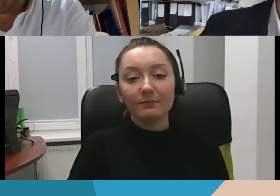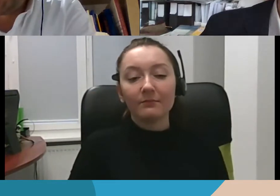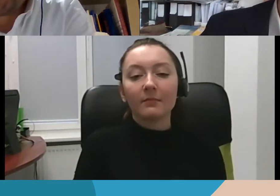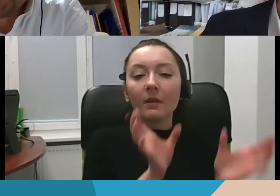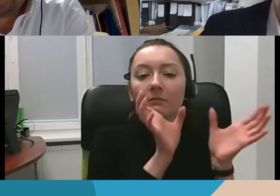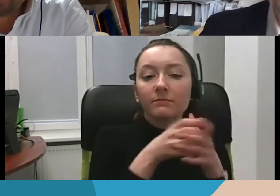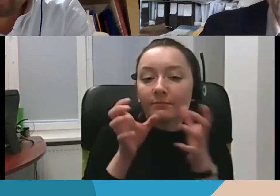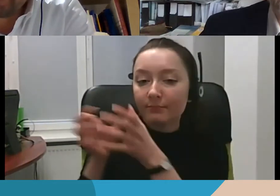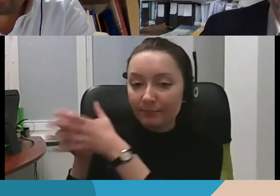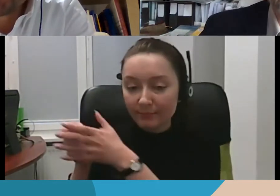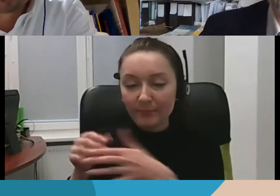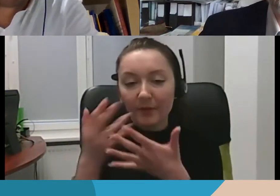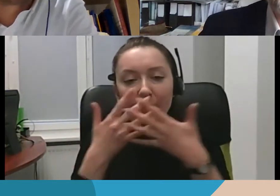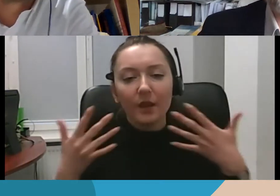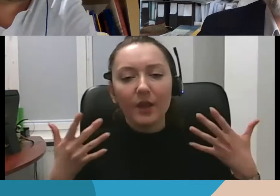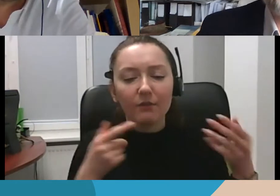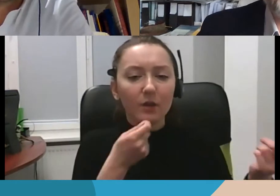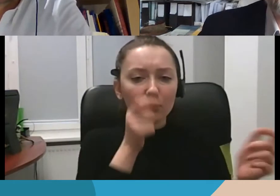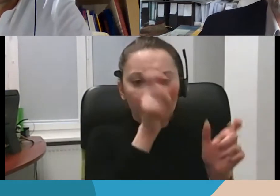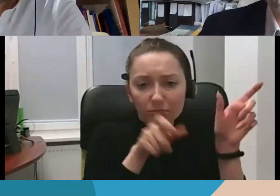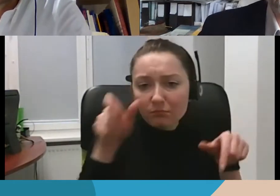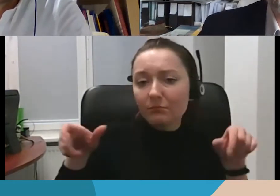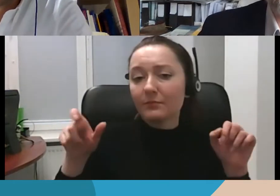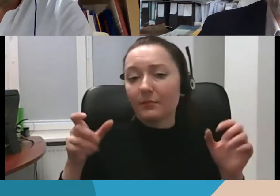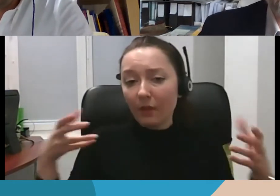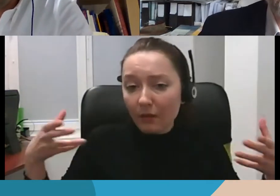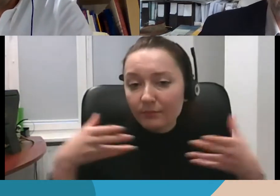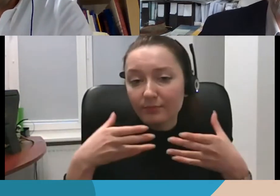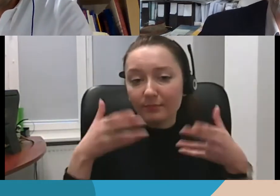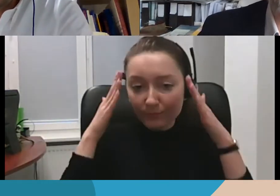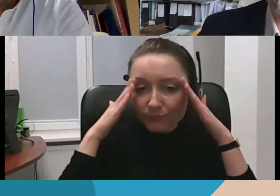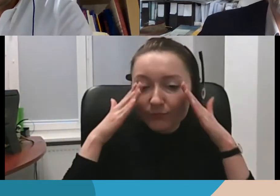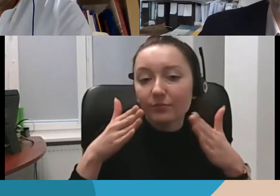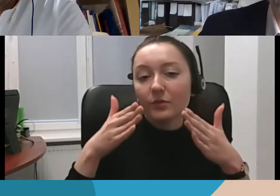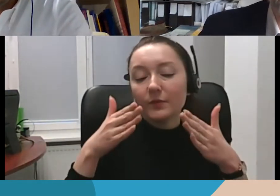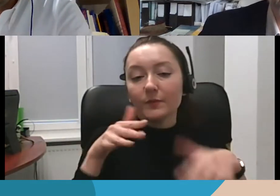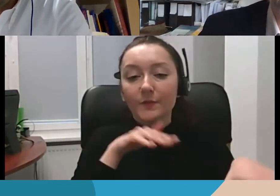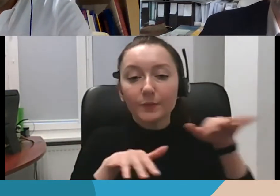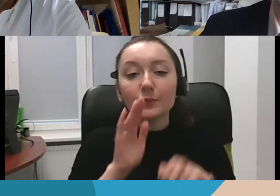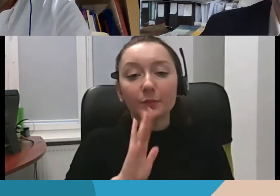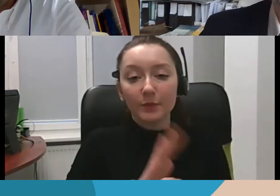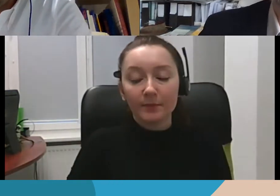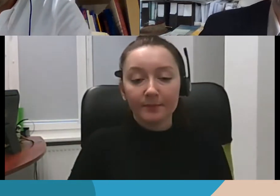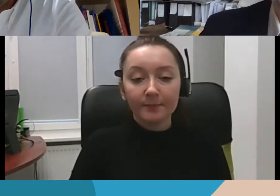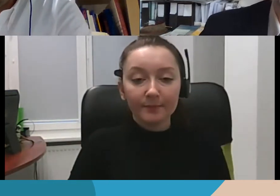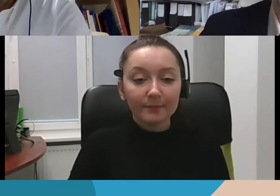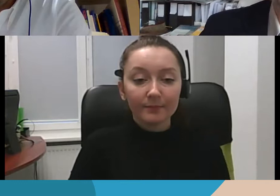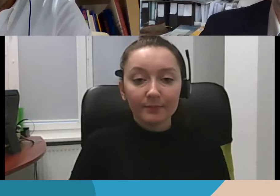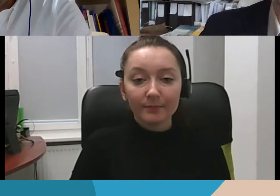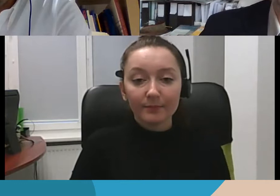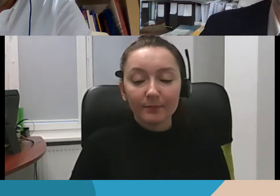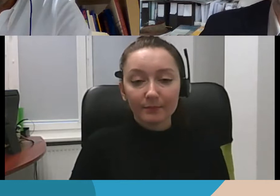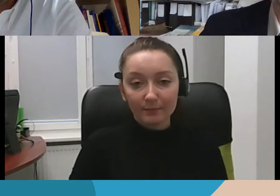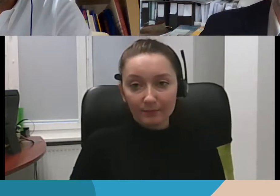a coordination, because one thing is a common understanding of everybody heard